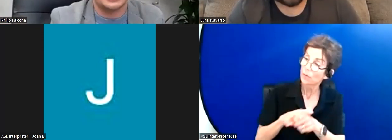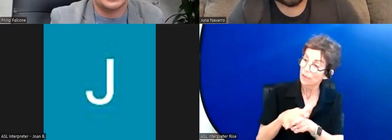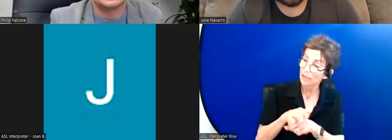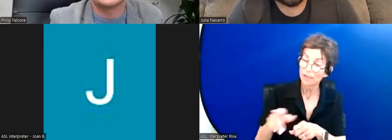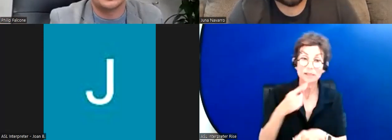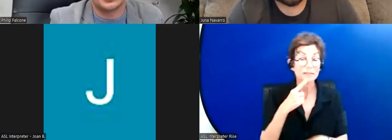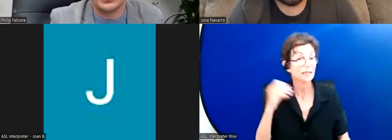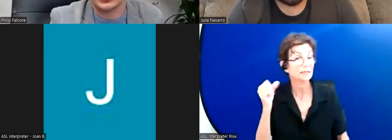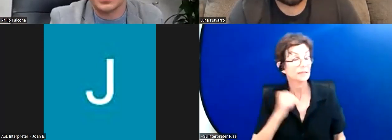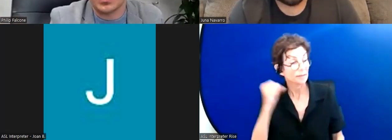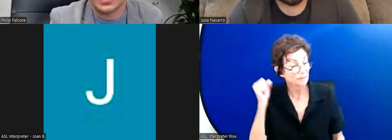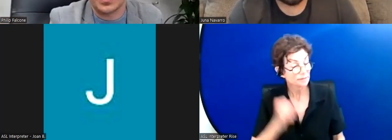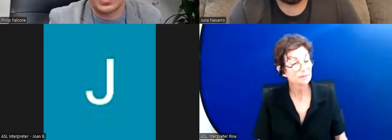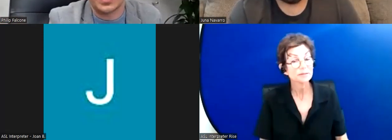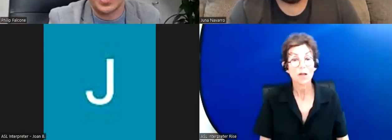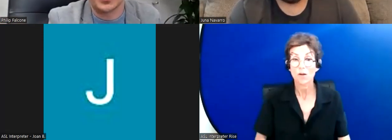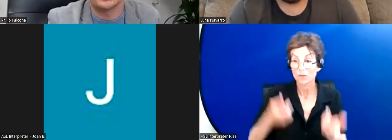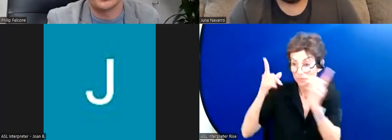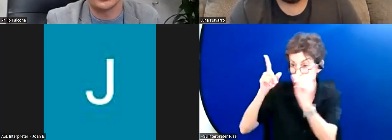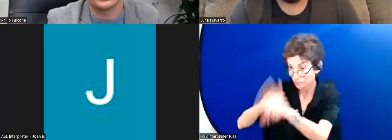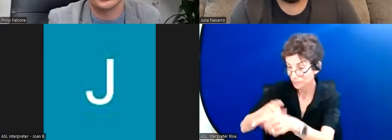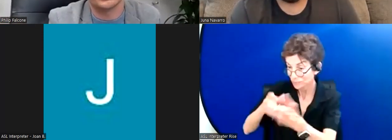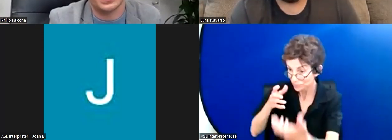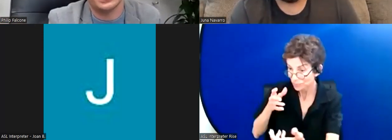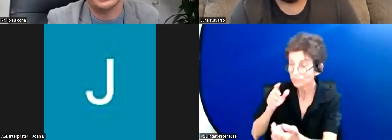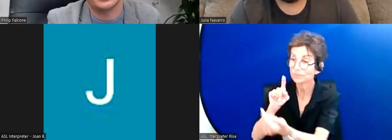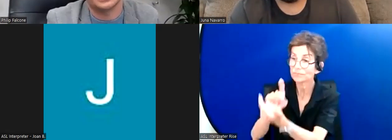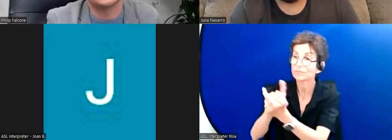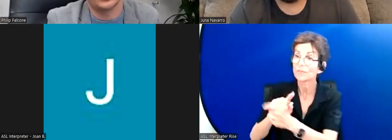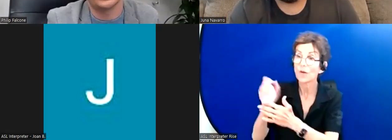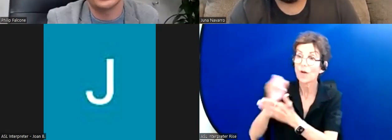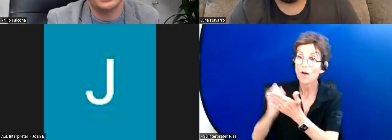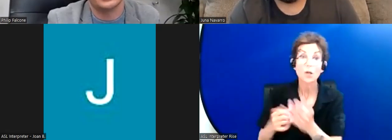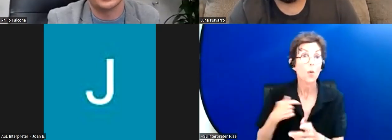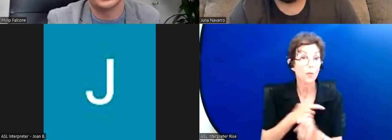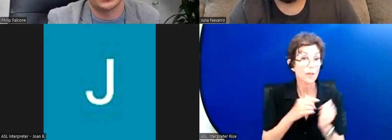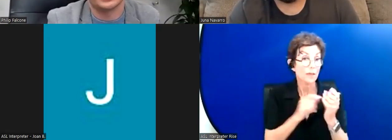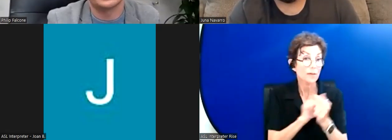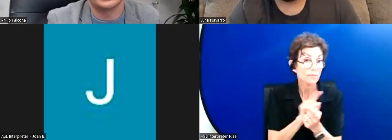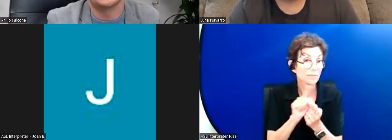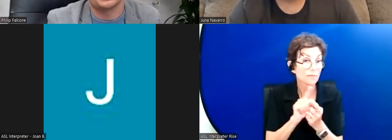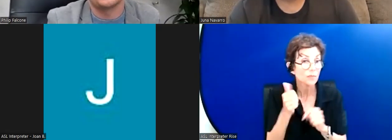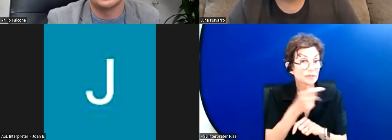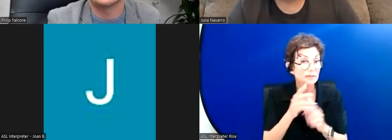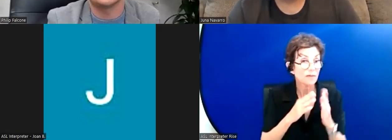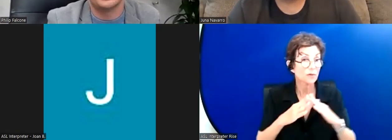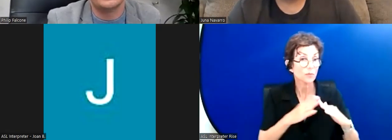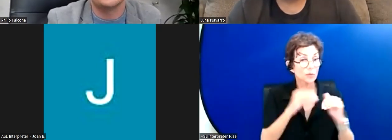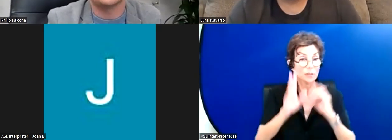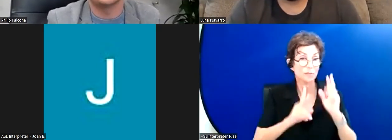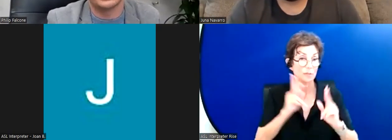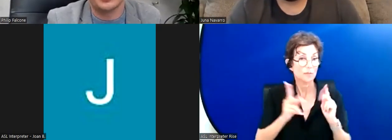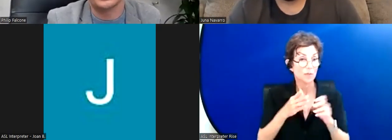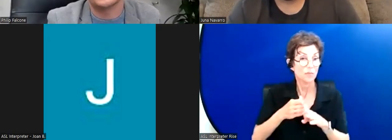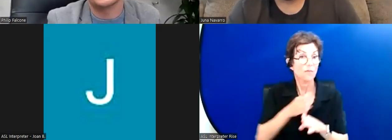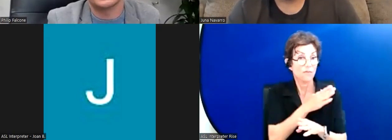artist, and we actually met with the community group before even we had selected an artist. The sponsor and I did, and we got some feedback